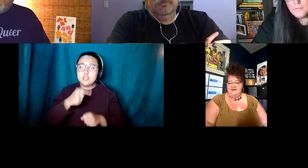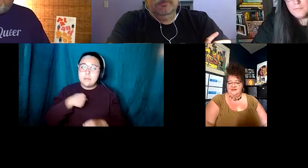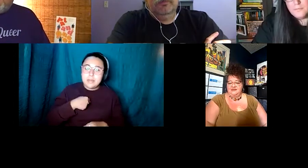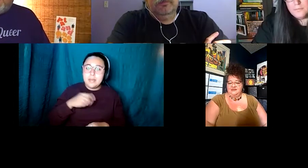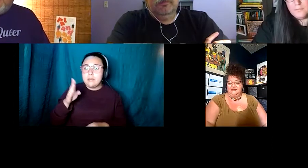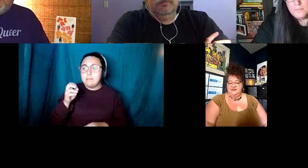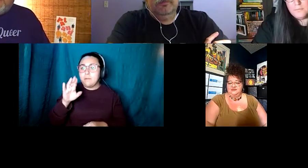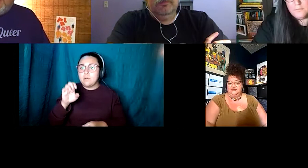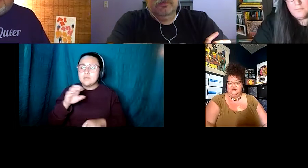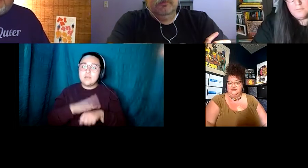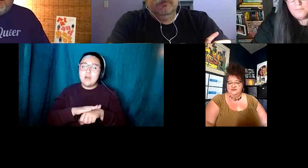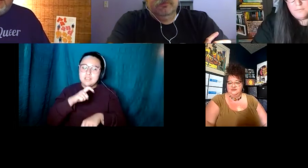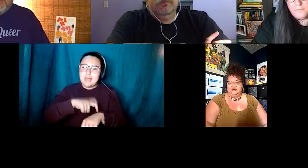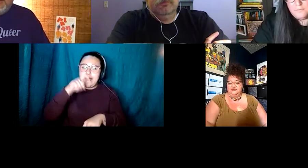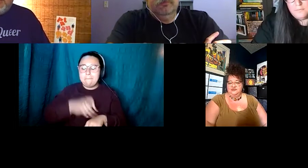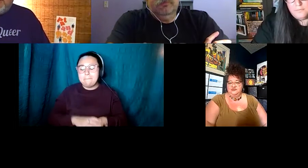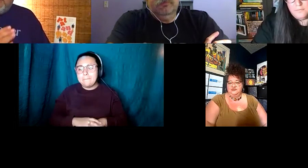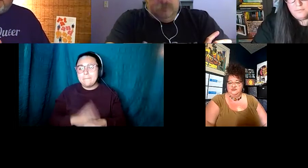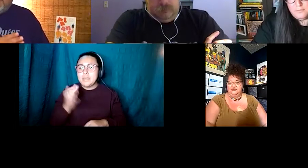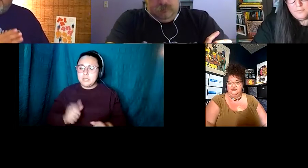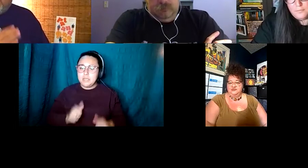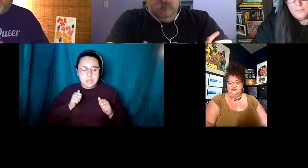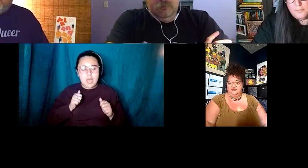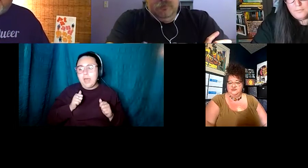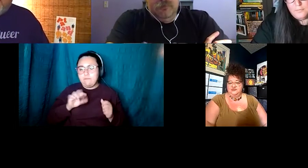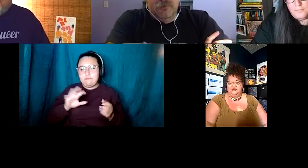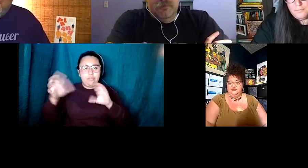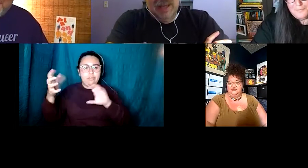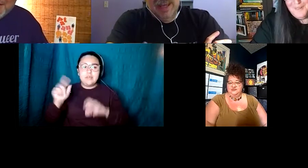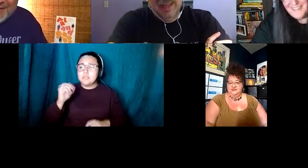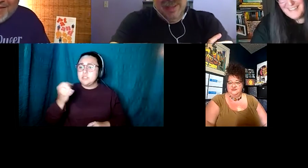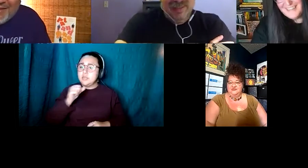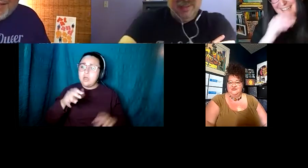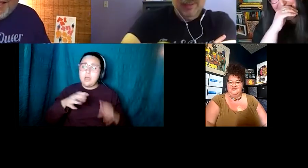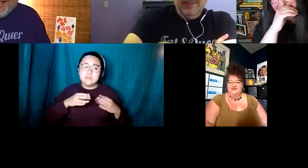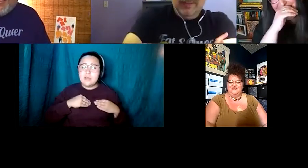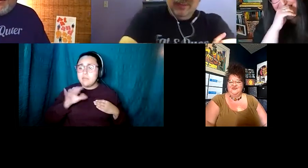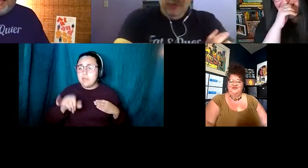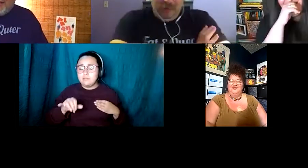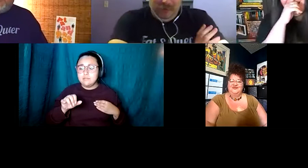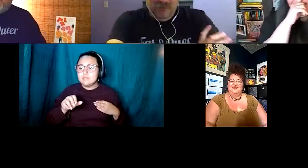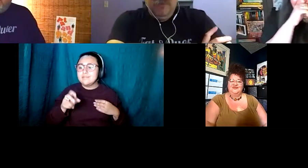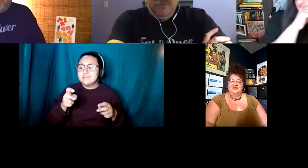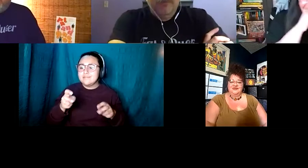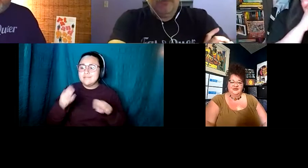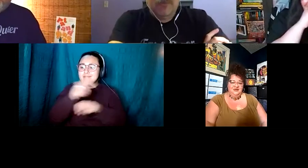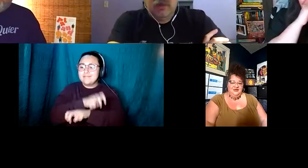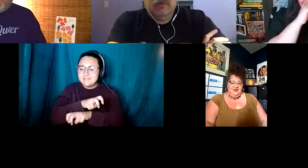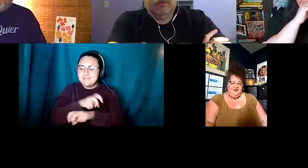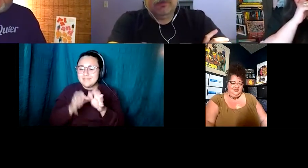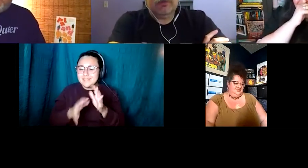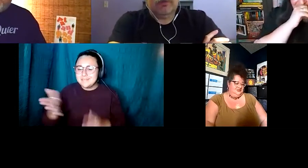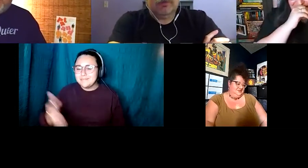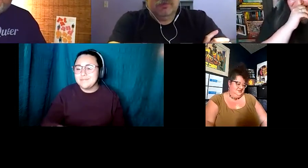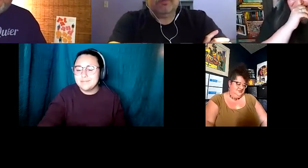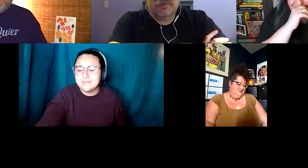because life gets in the way and TJ just doesn't put up with that. They're like, let's do it. We've got